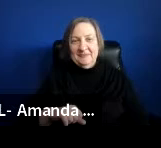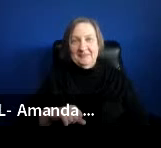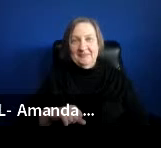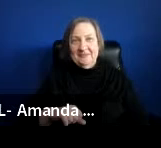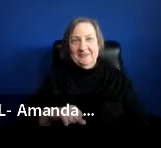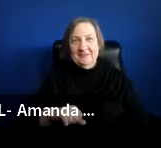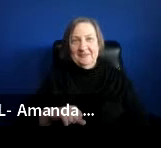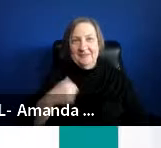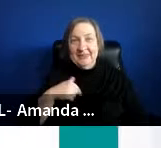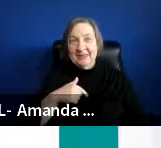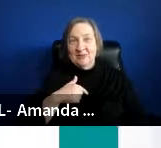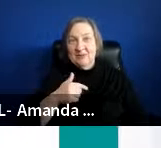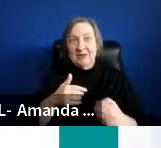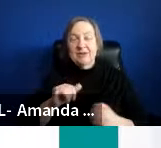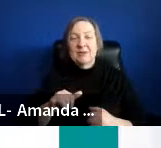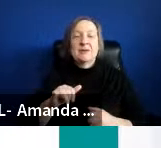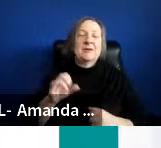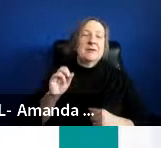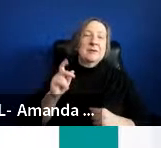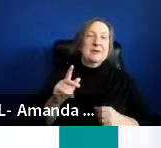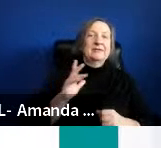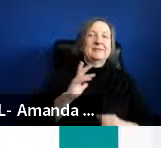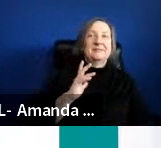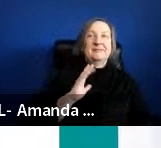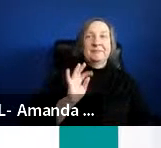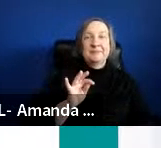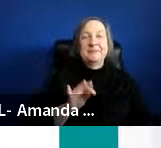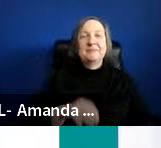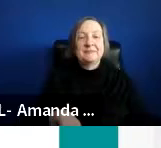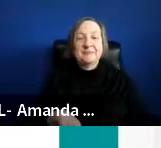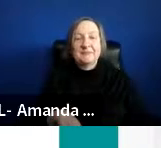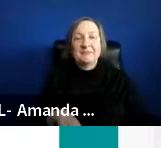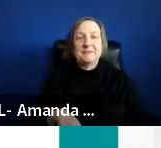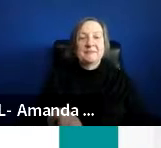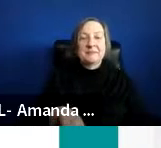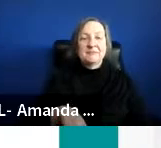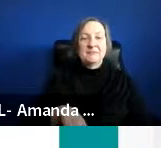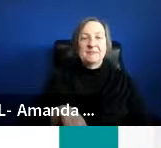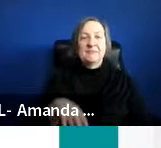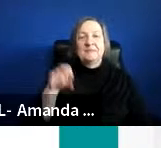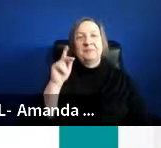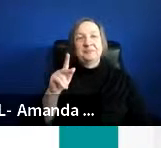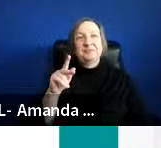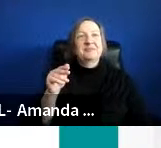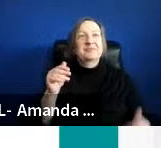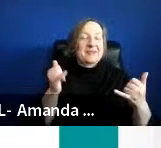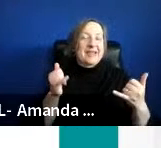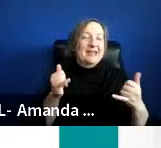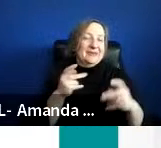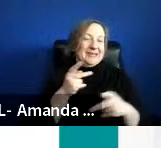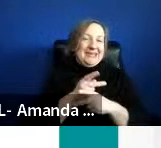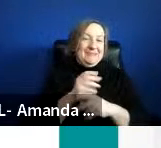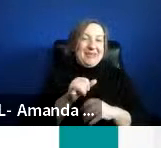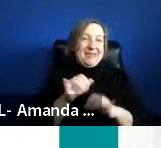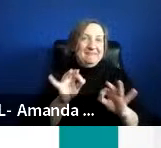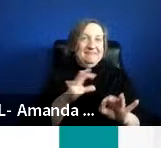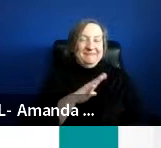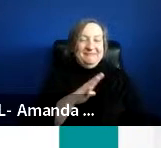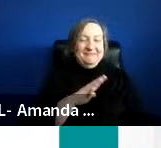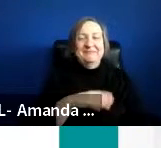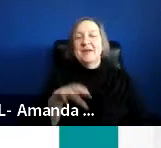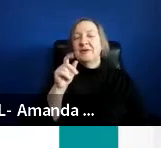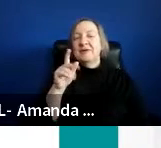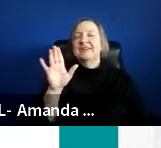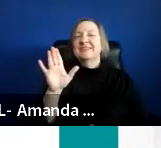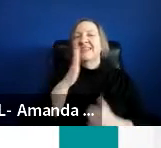Do we? Okay, here we go. Oh, there we go. All right. Okay. Yeah, let's just keep it there. Okay, yeah. Great.